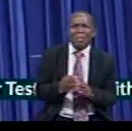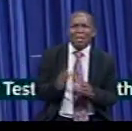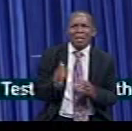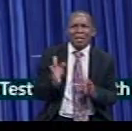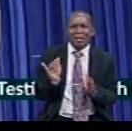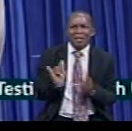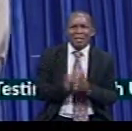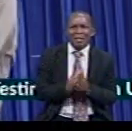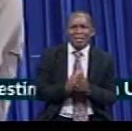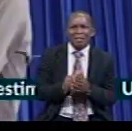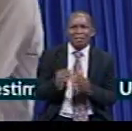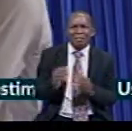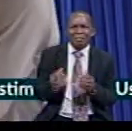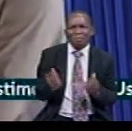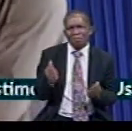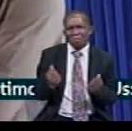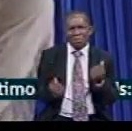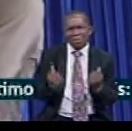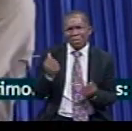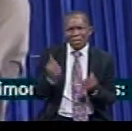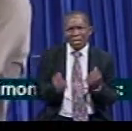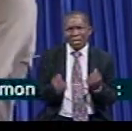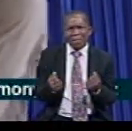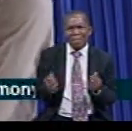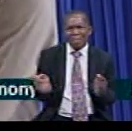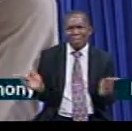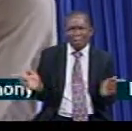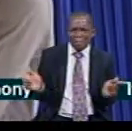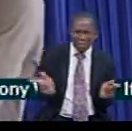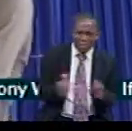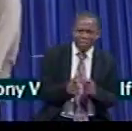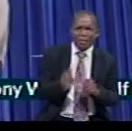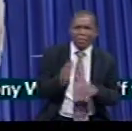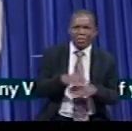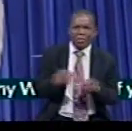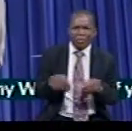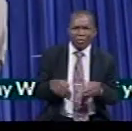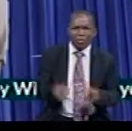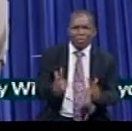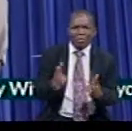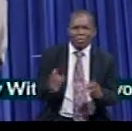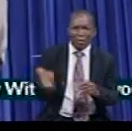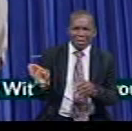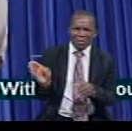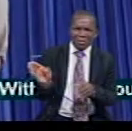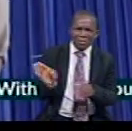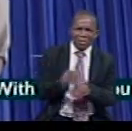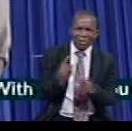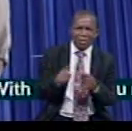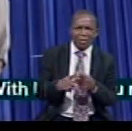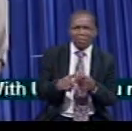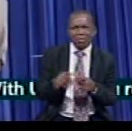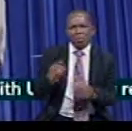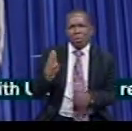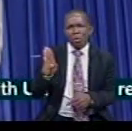car met me on the way and knocked me, and they took me to Kolbu. So